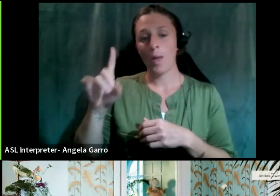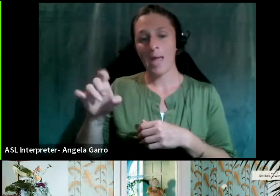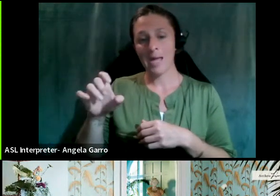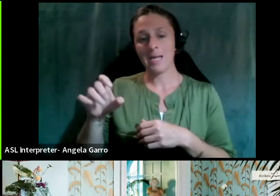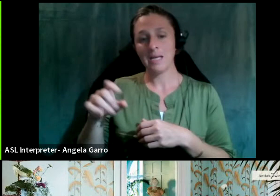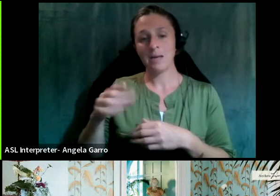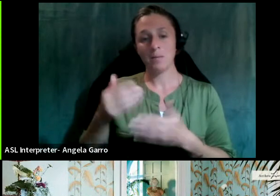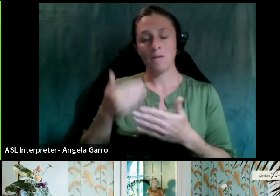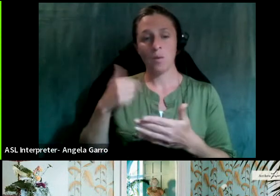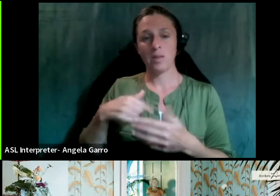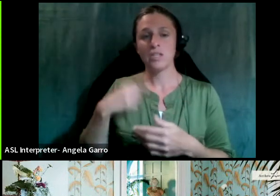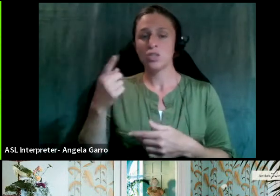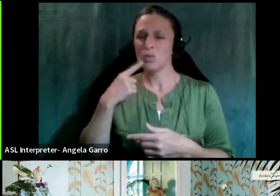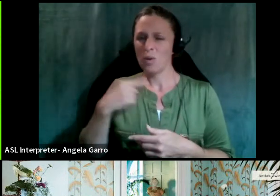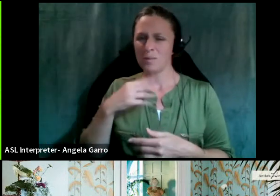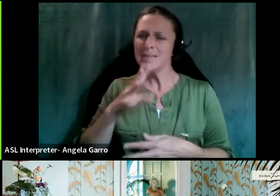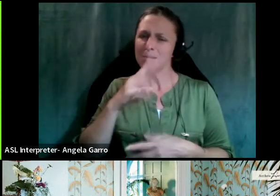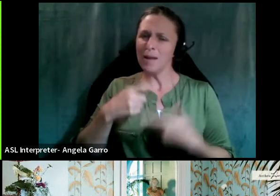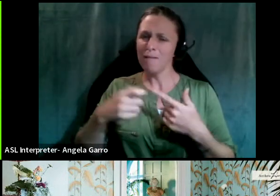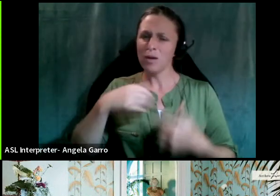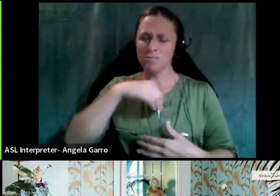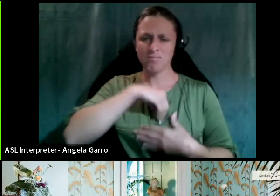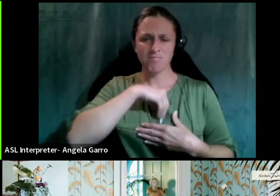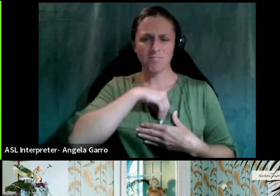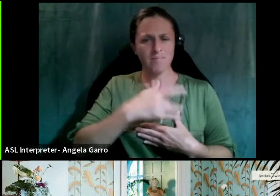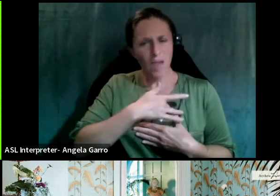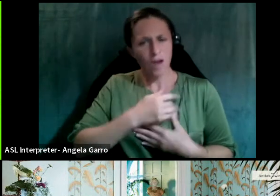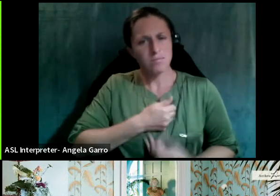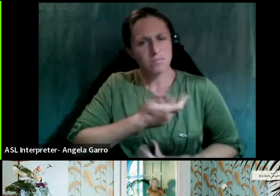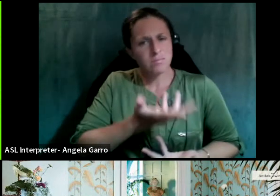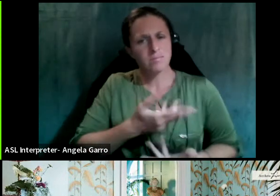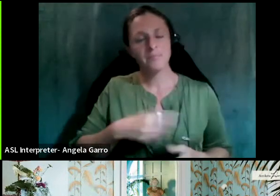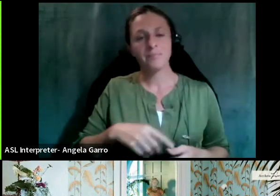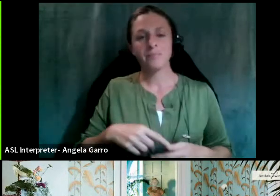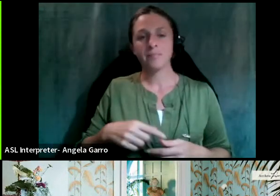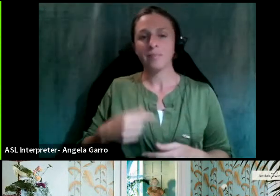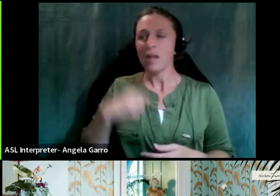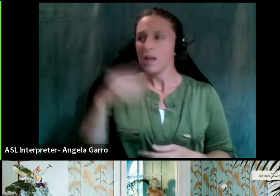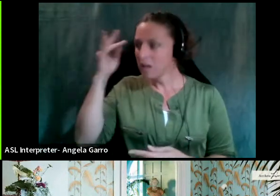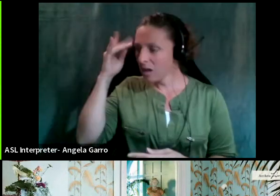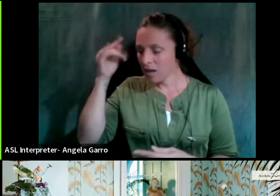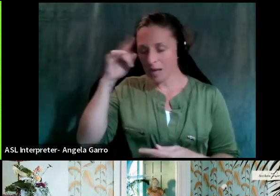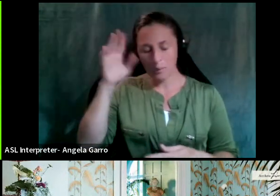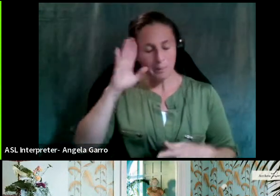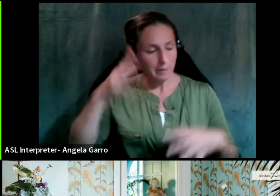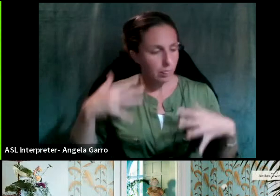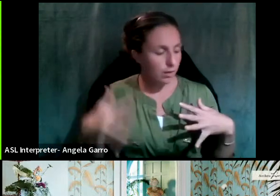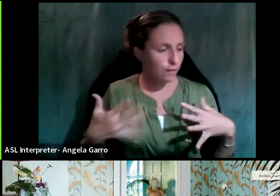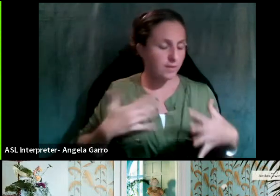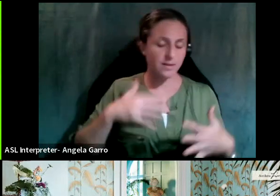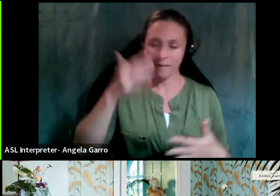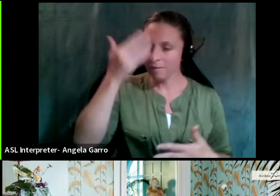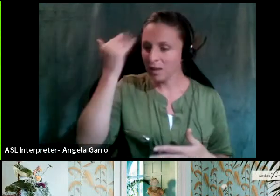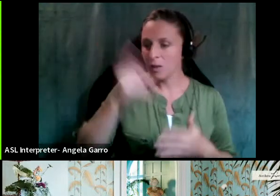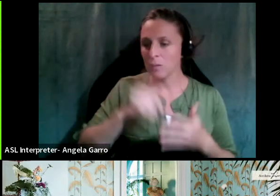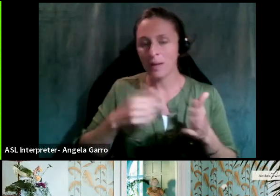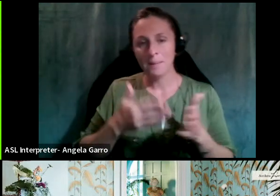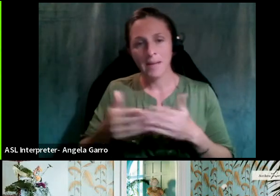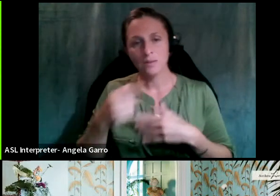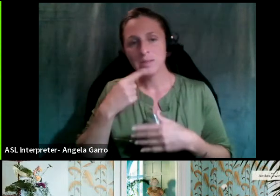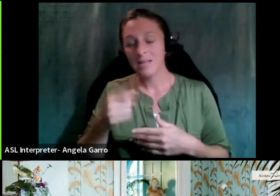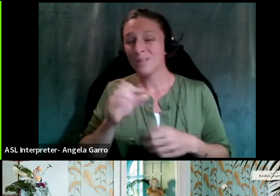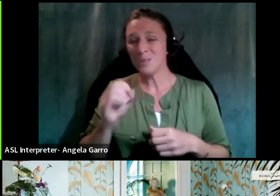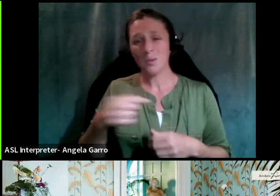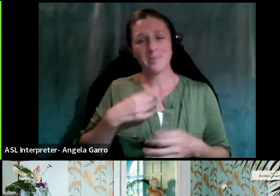heart. And I thought about that for a second, and I said, but I'm going to be so nervous. I'm going to forget what I'm going to say. So I wrote it